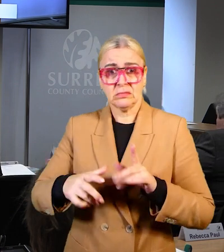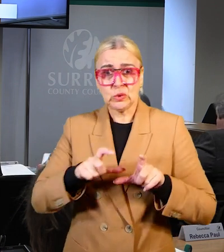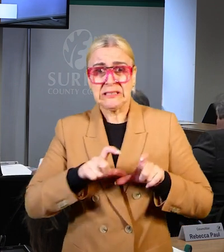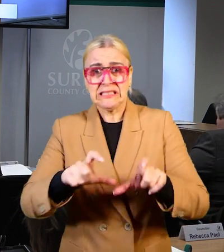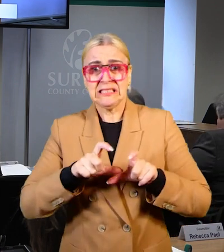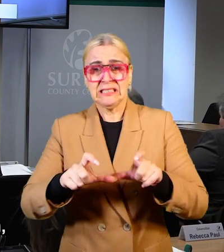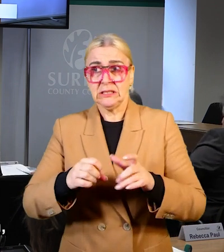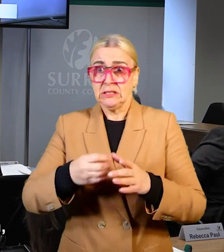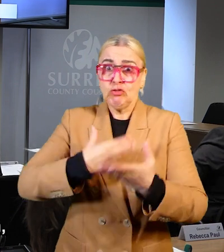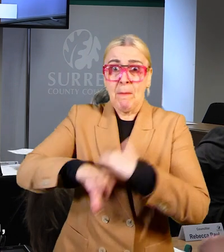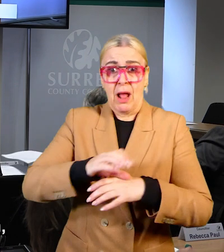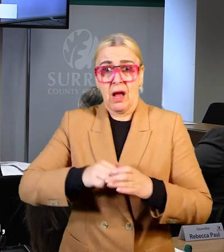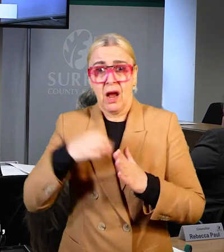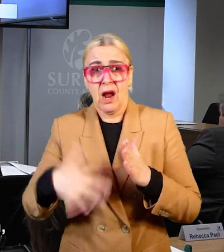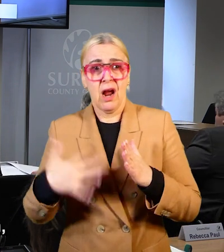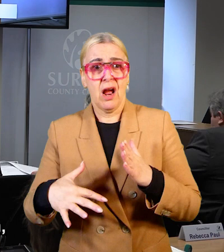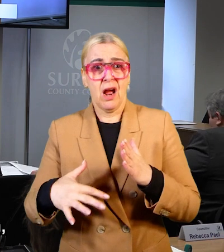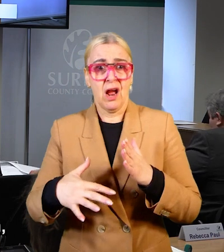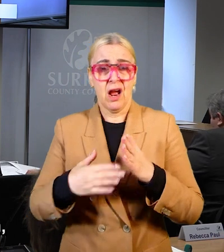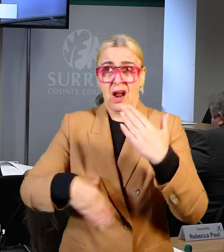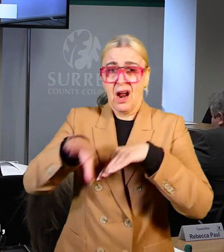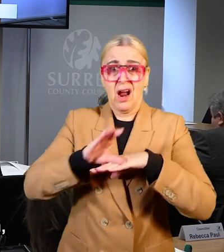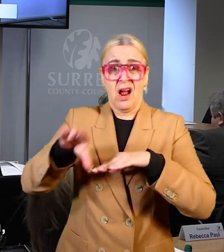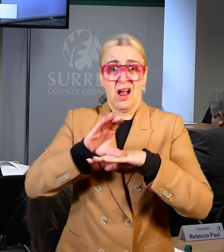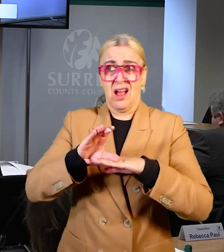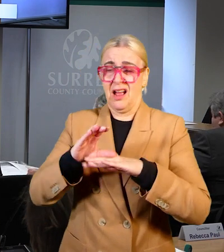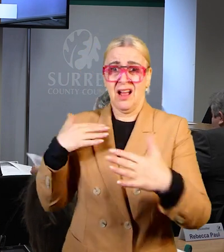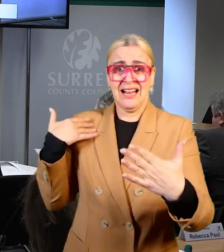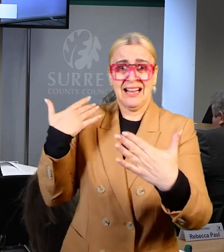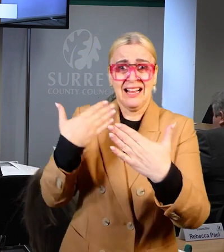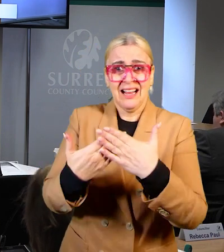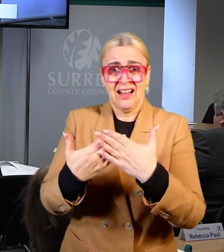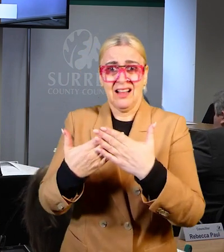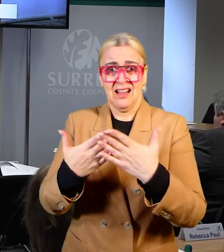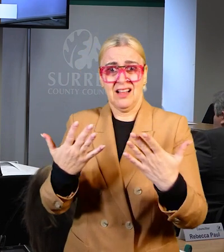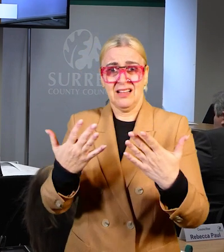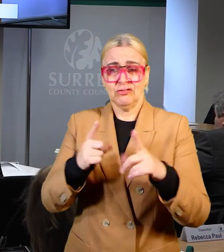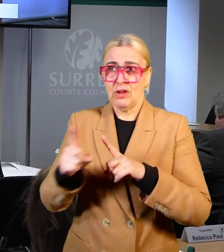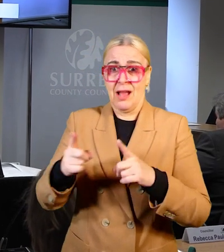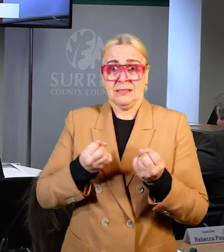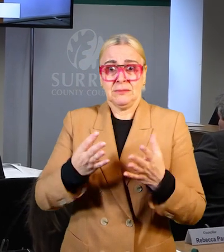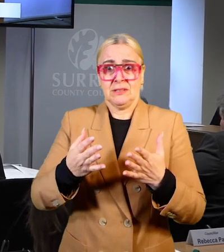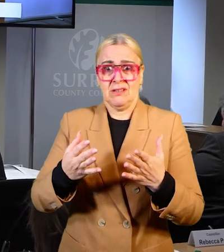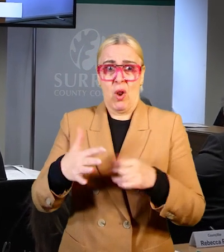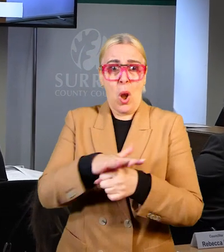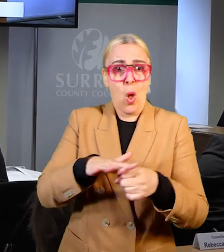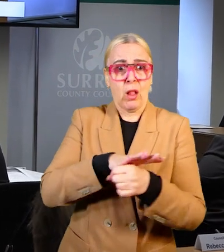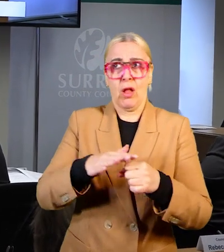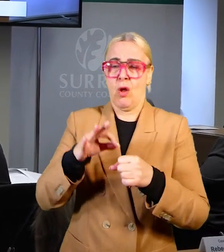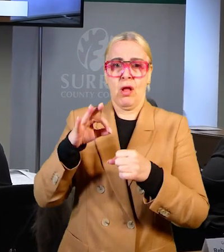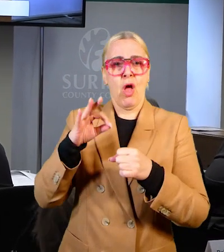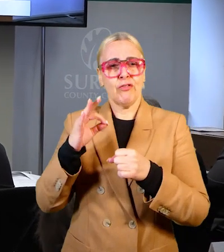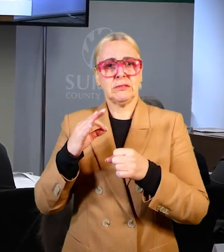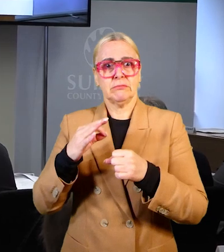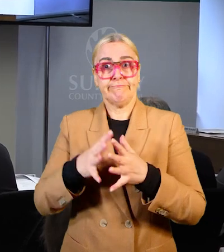rail networks, is ageing and expensive to maintain, let alone replace. All of this comes on top